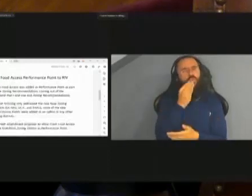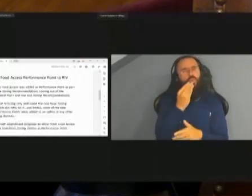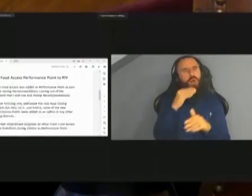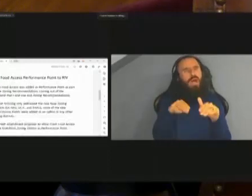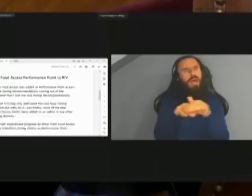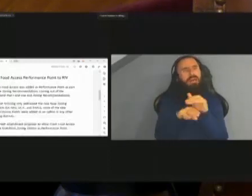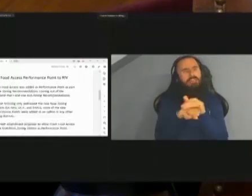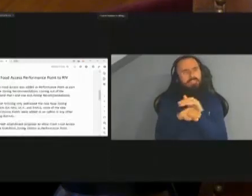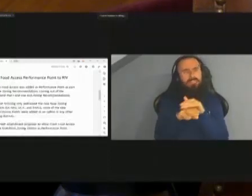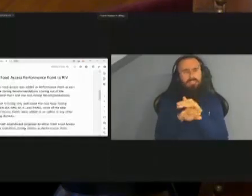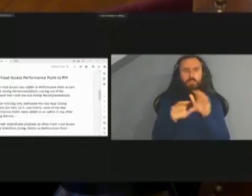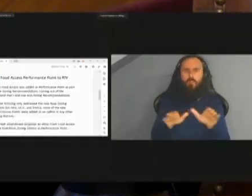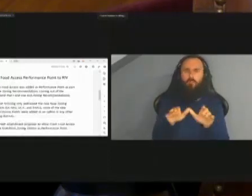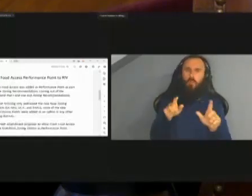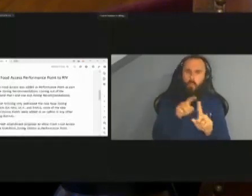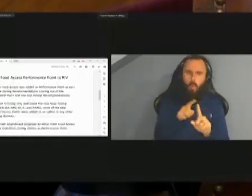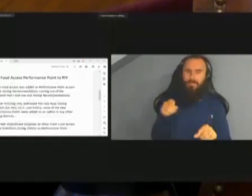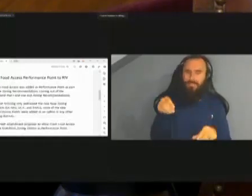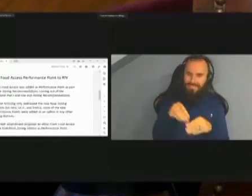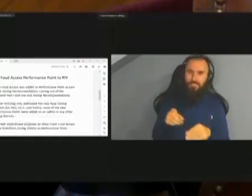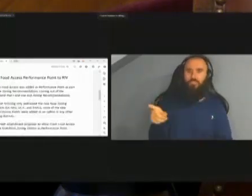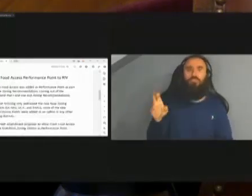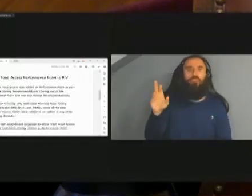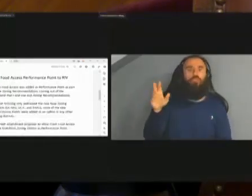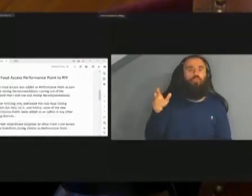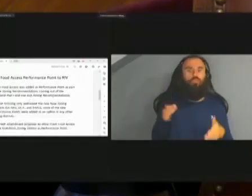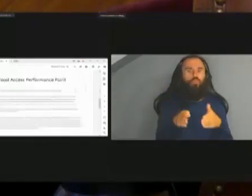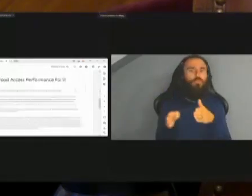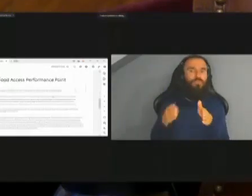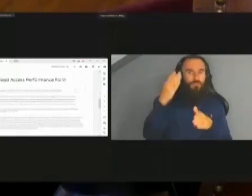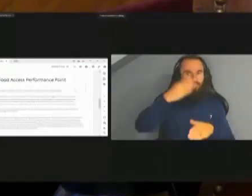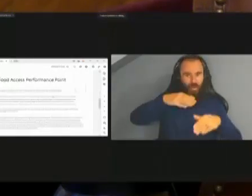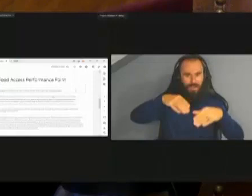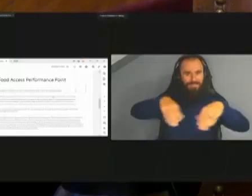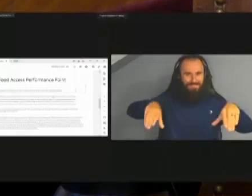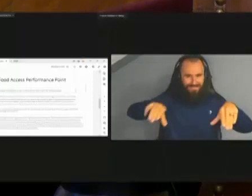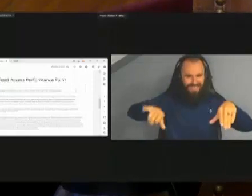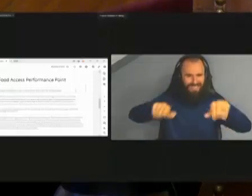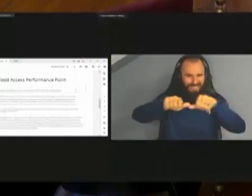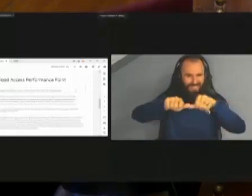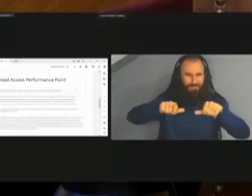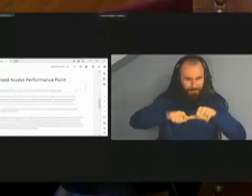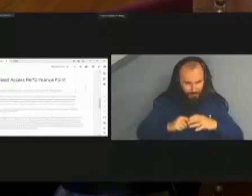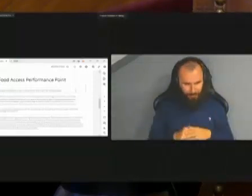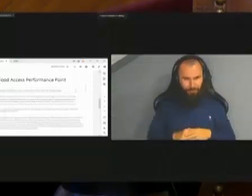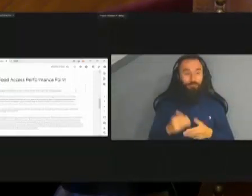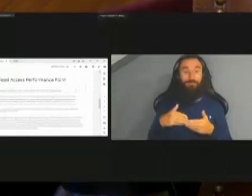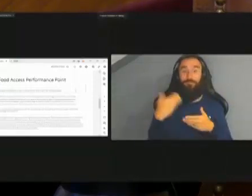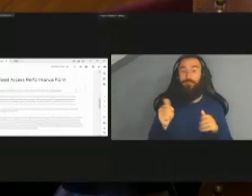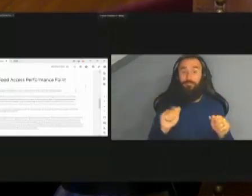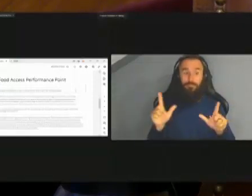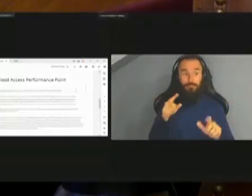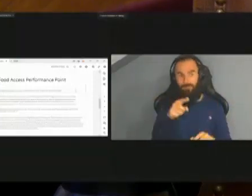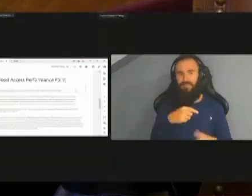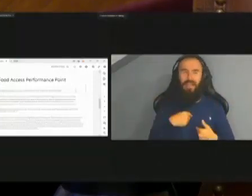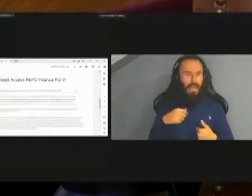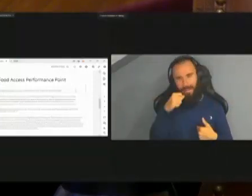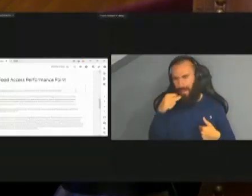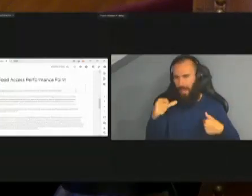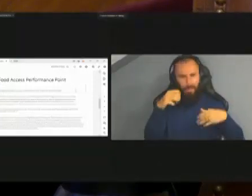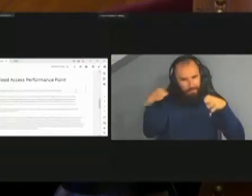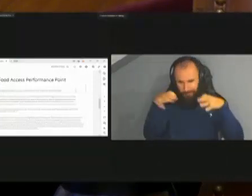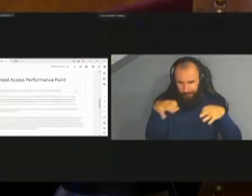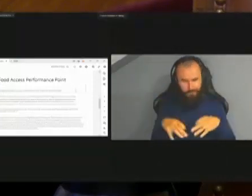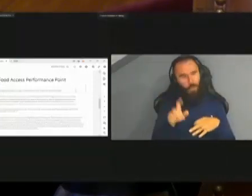performance point in the Riverfront zoning district. You can go to the next slide. Thanks. This one I won't walk through. We just included